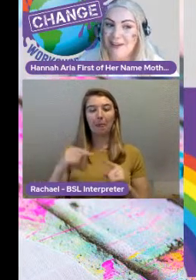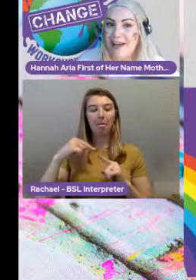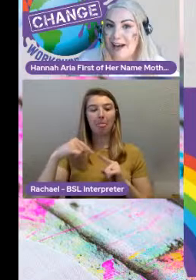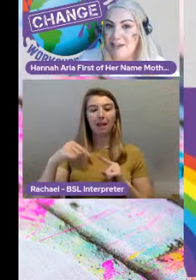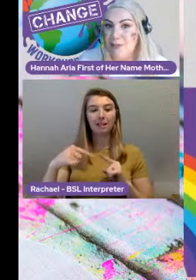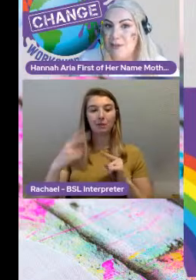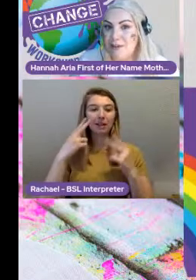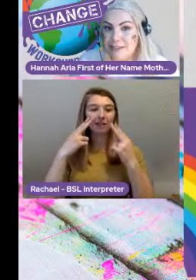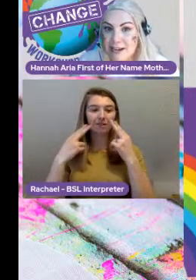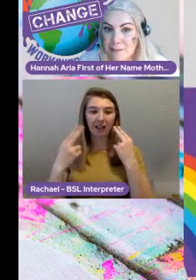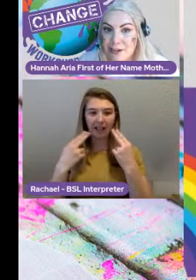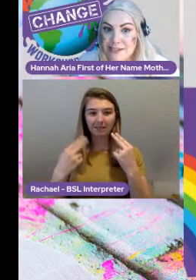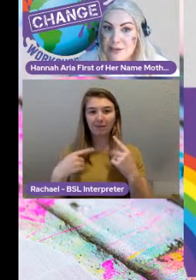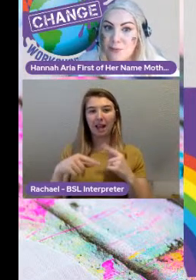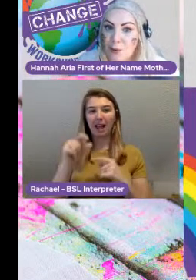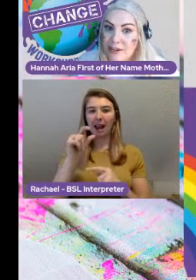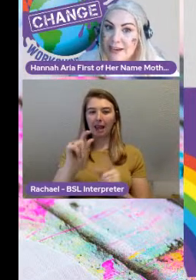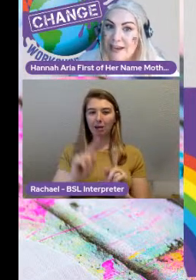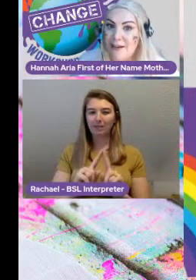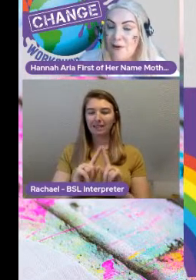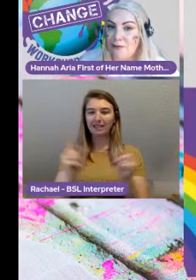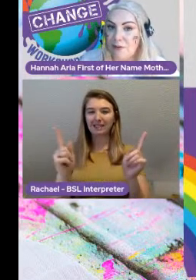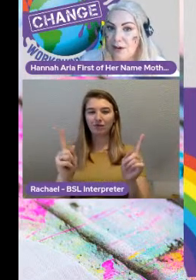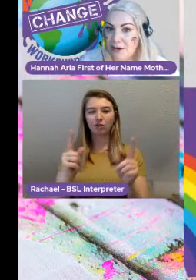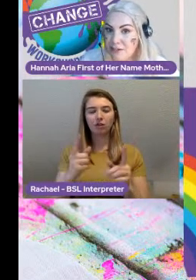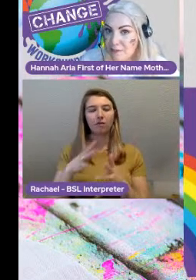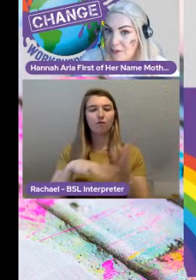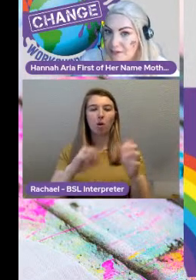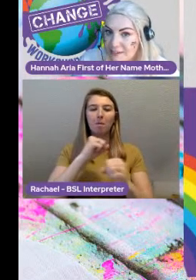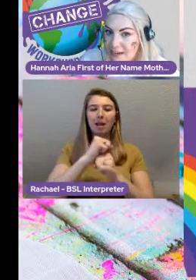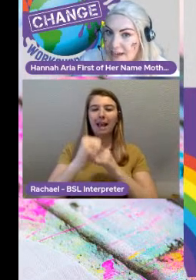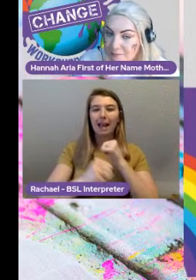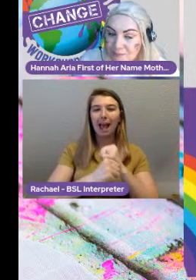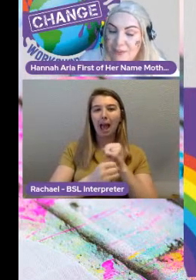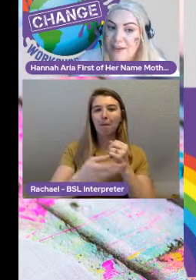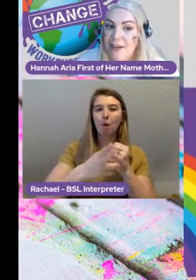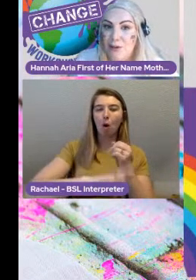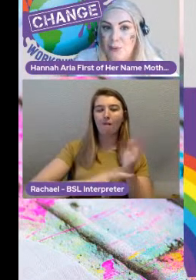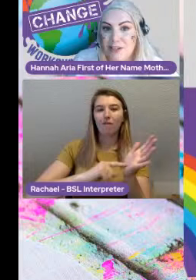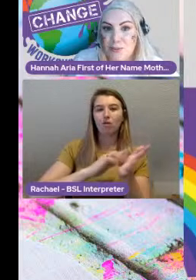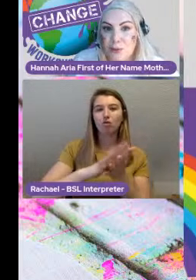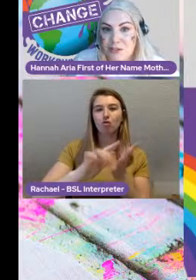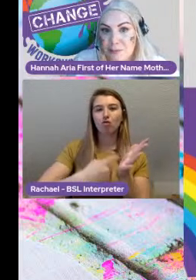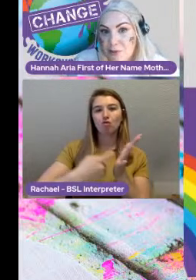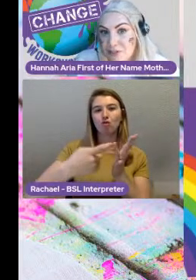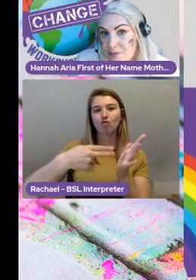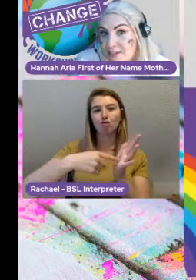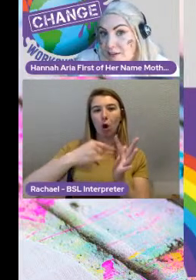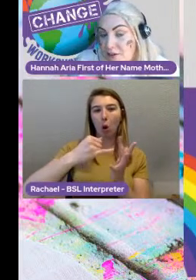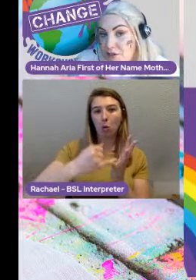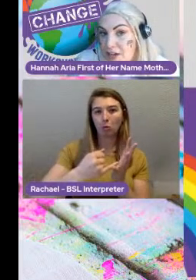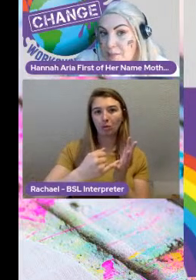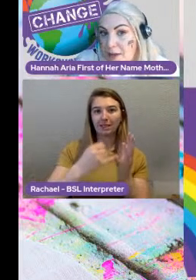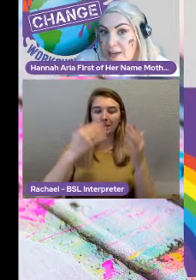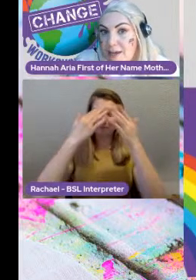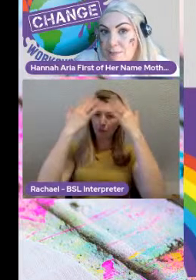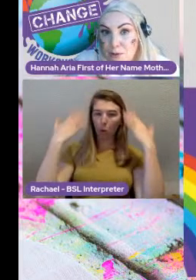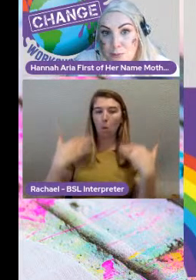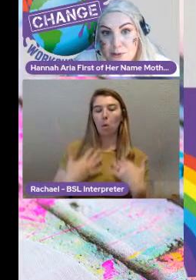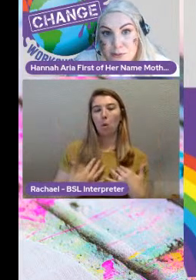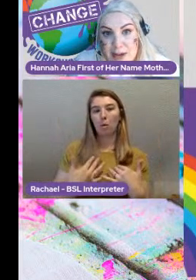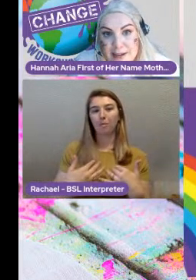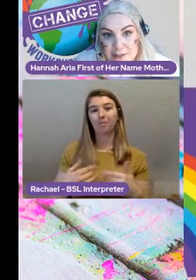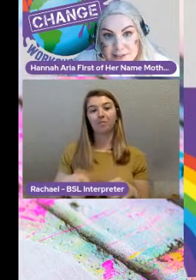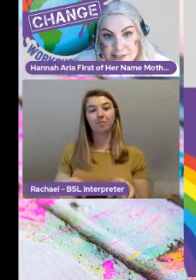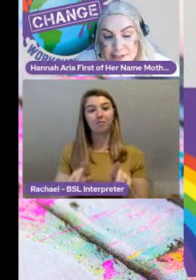look, as we are celebrating 1 year of herd community, which was a project we did last year making